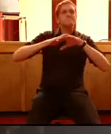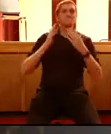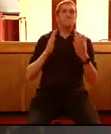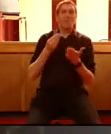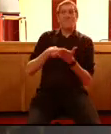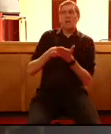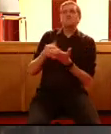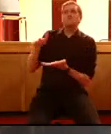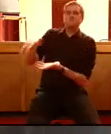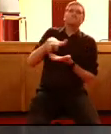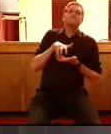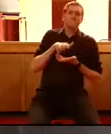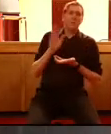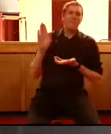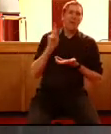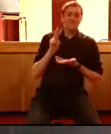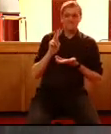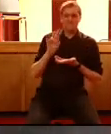biggest hurdle.